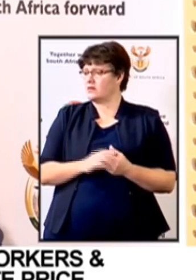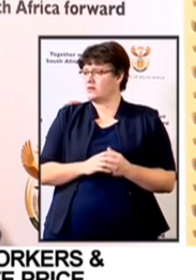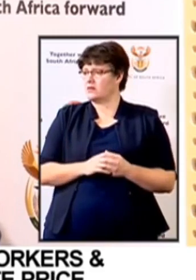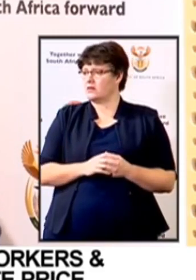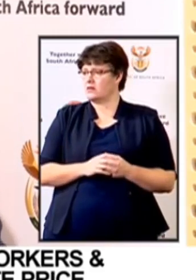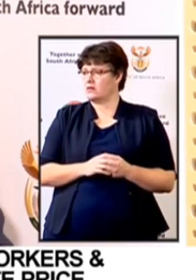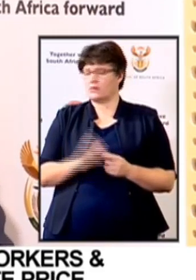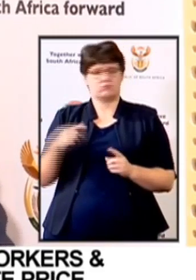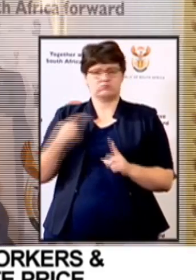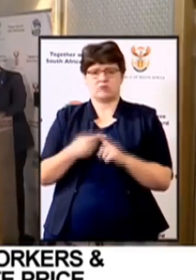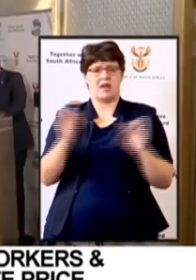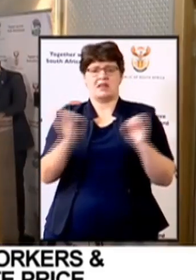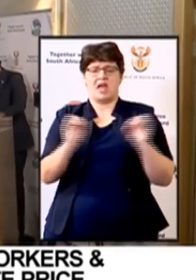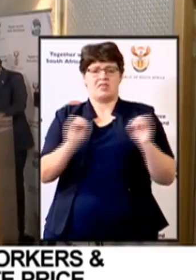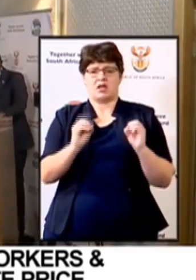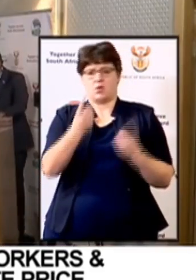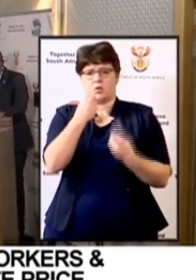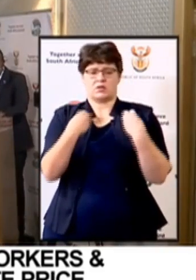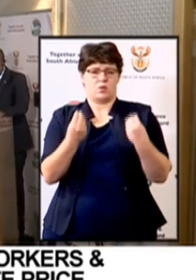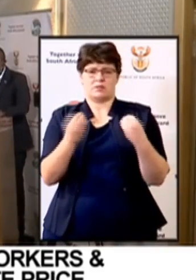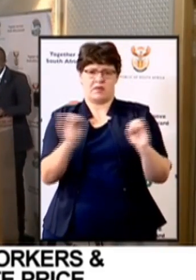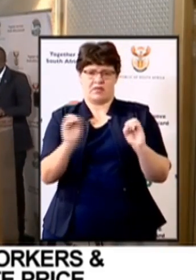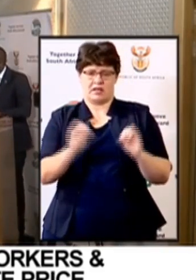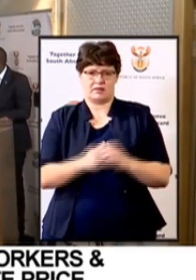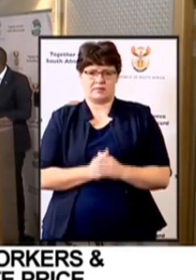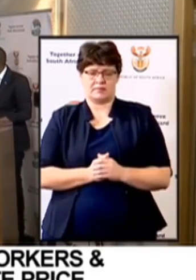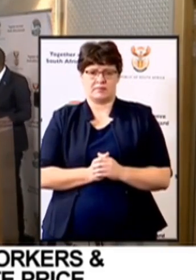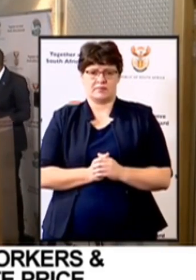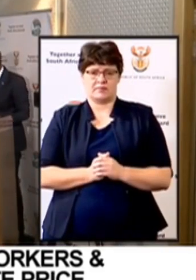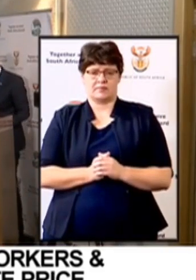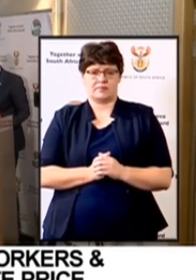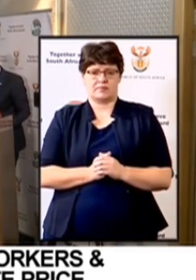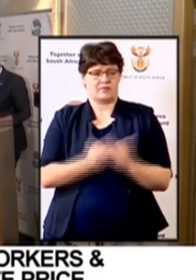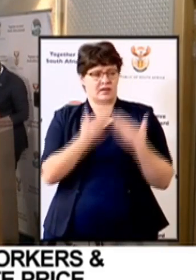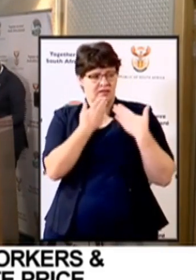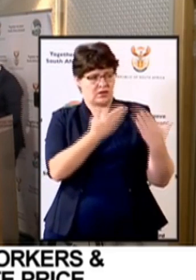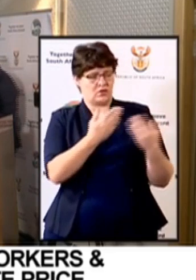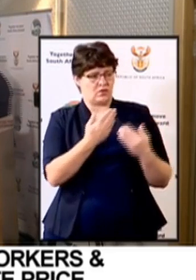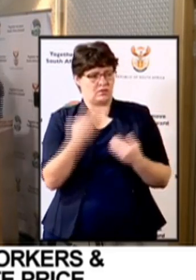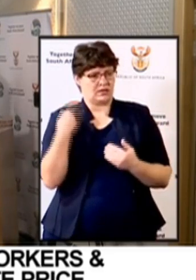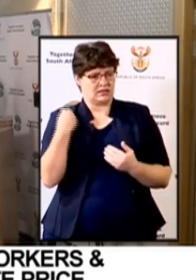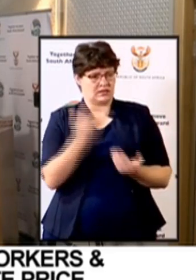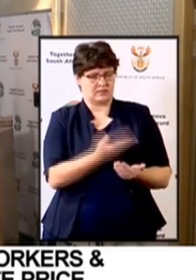Vukani. So far, we don't have any question on WhatsApp. Thanks. Okay. Thanks, Minister. You may come.